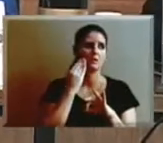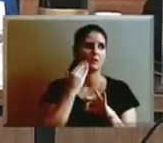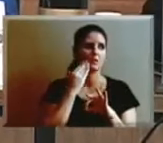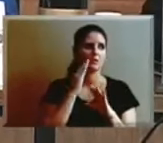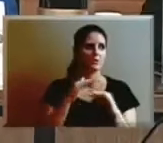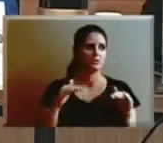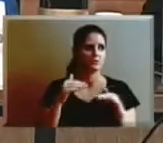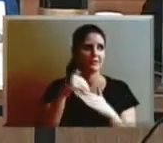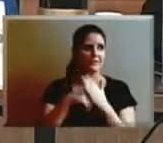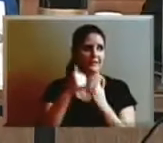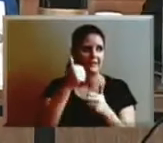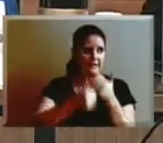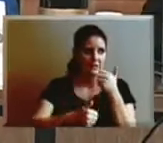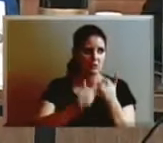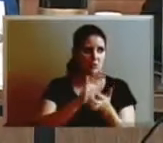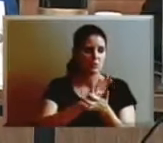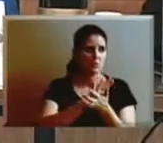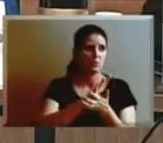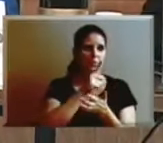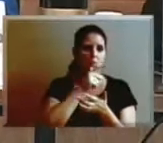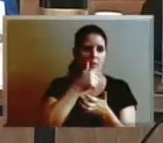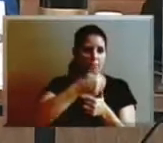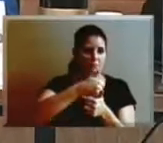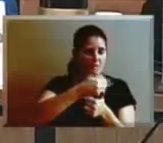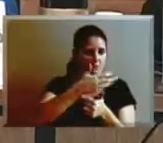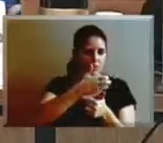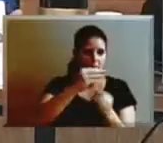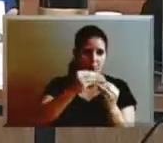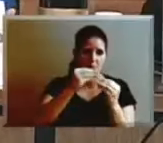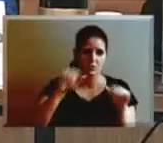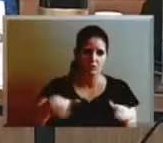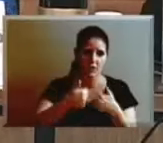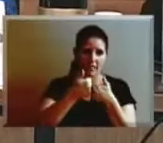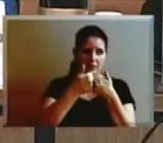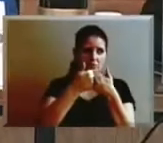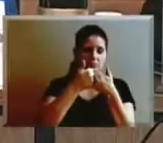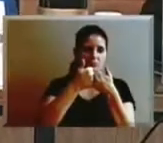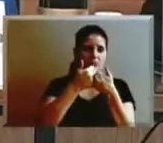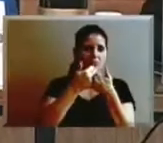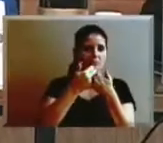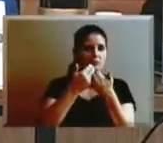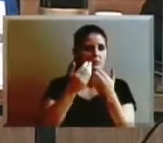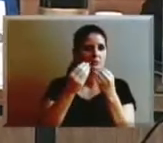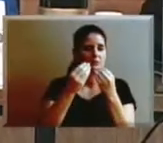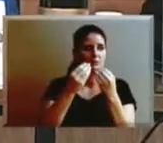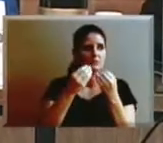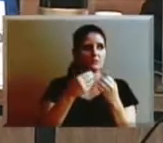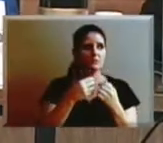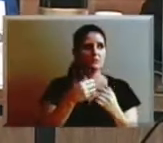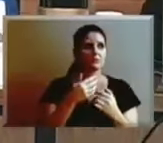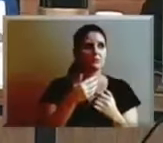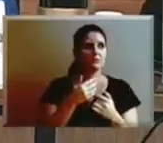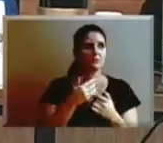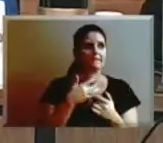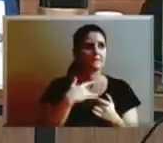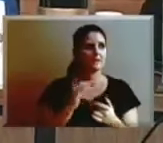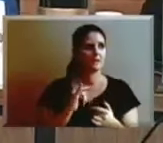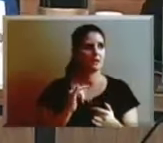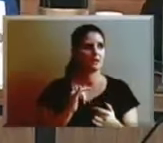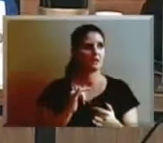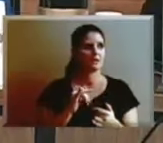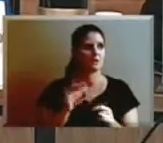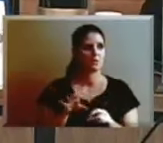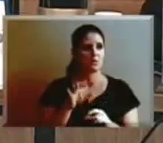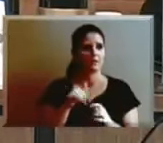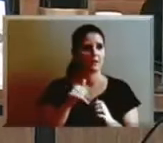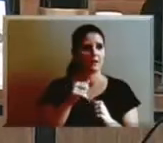every school who would like to have more challenging curriculum, more challenging standards, and the fact that we're doing that everywhere, I think,